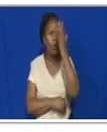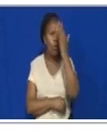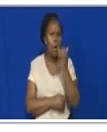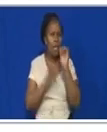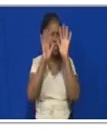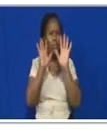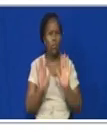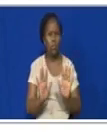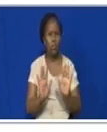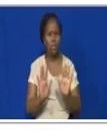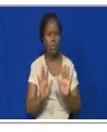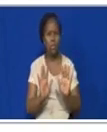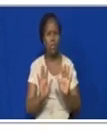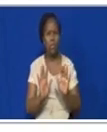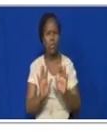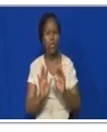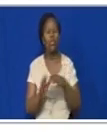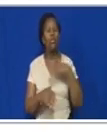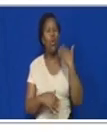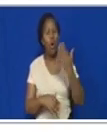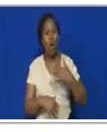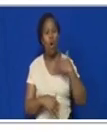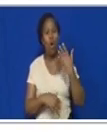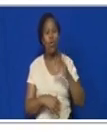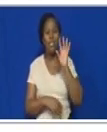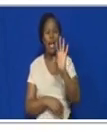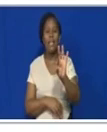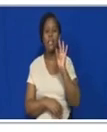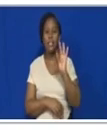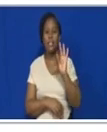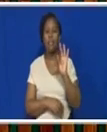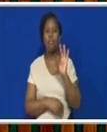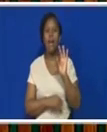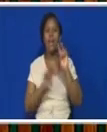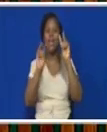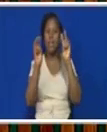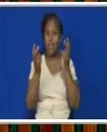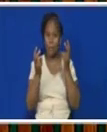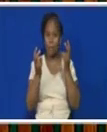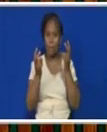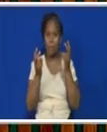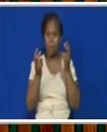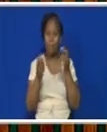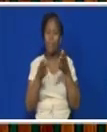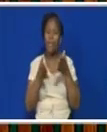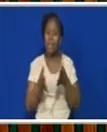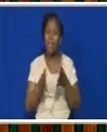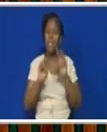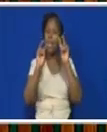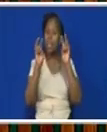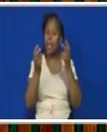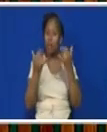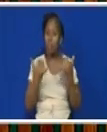is important to always identify the theme. And in this case, the